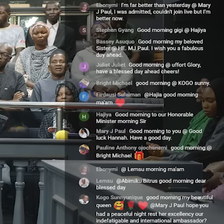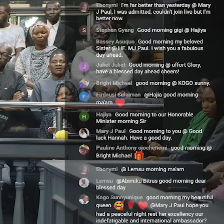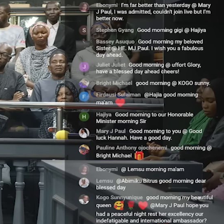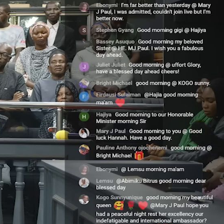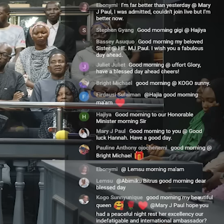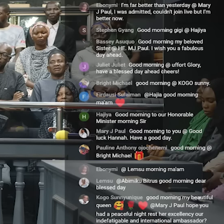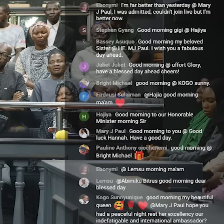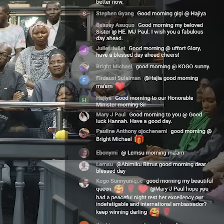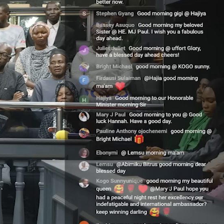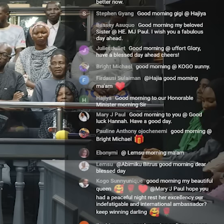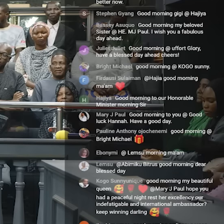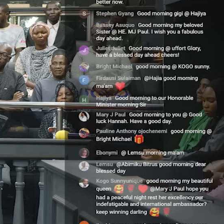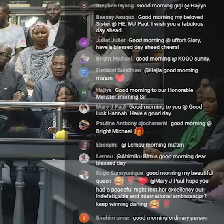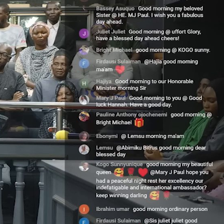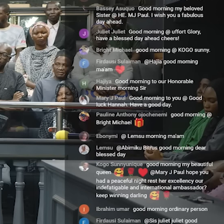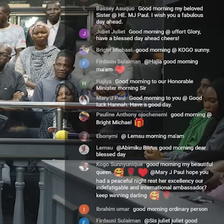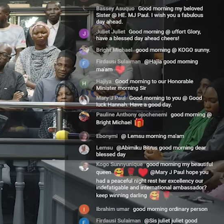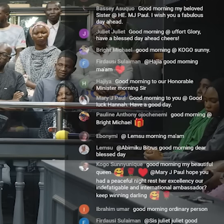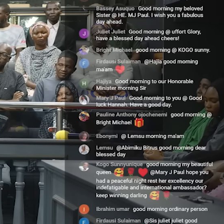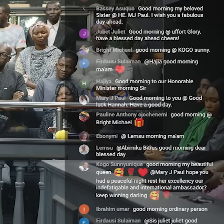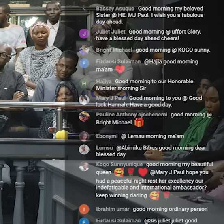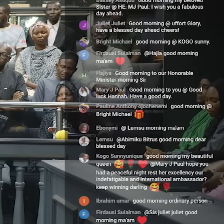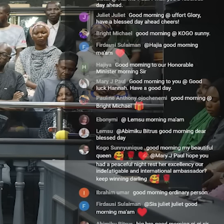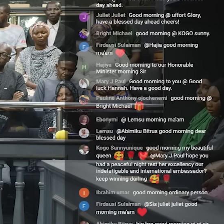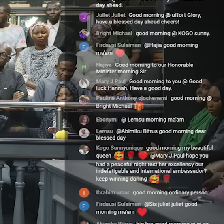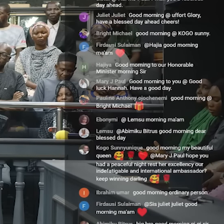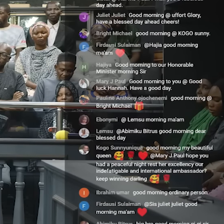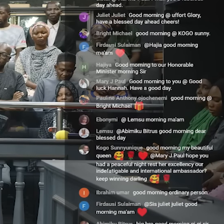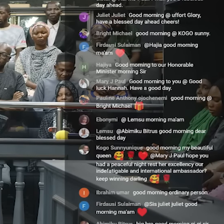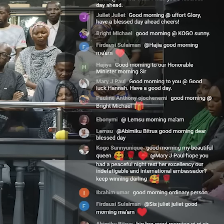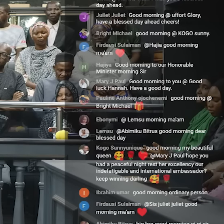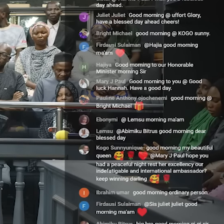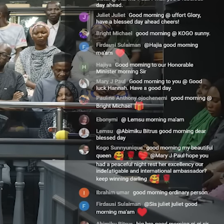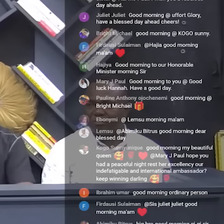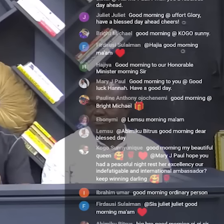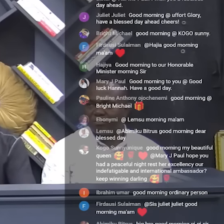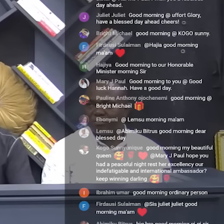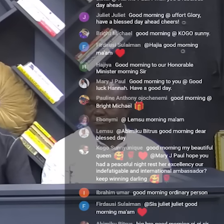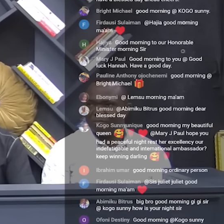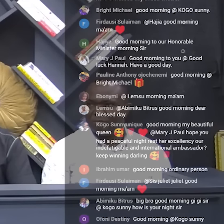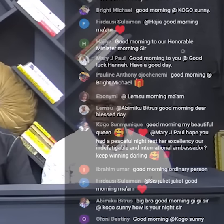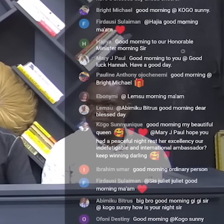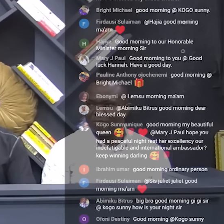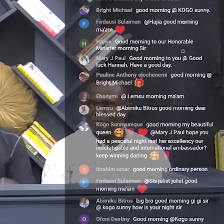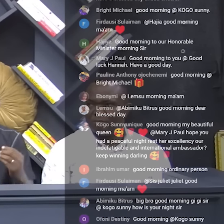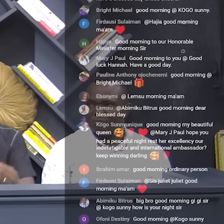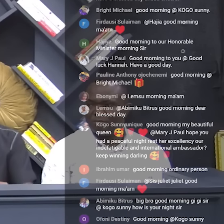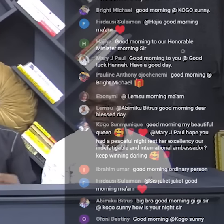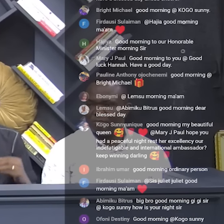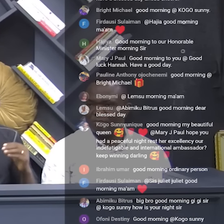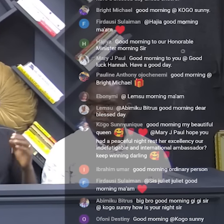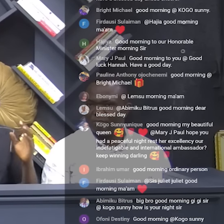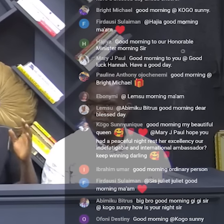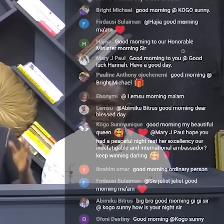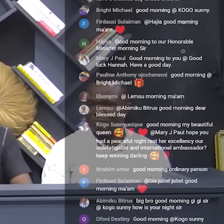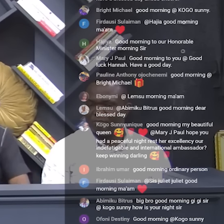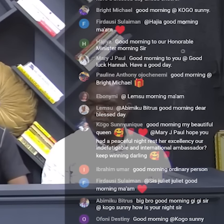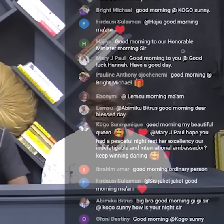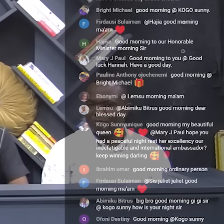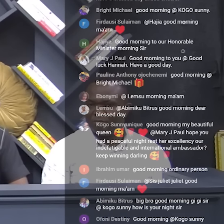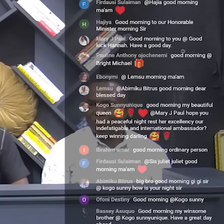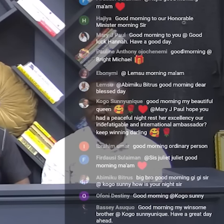other thing inside your mouth. Not only egusi and eba and water. A lot of people go jump on